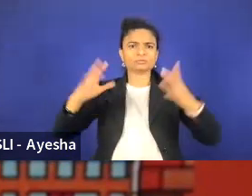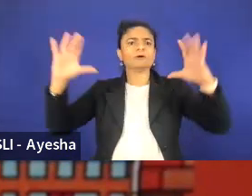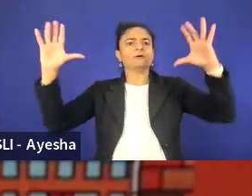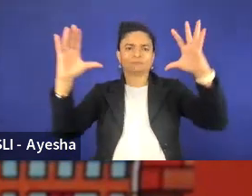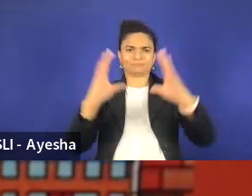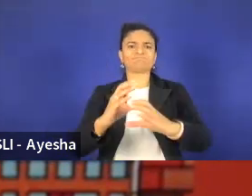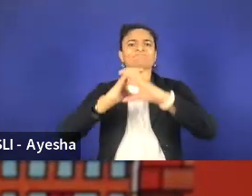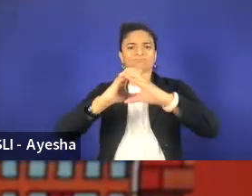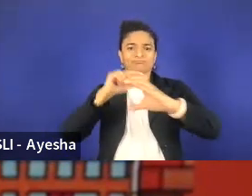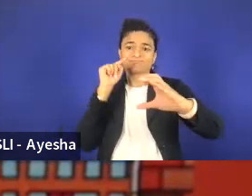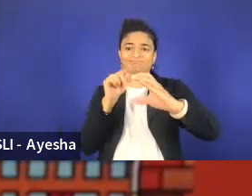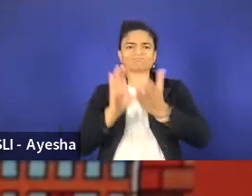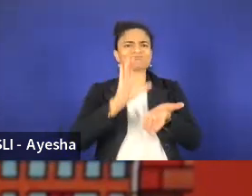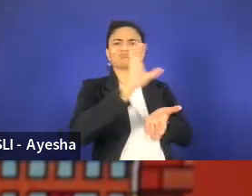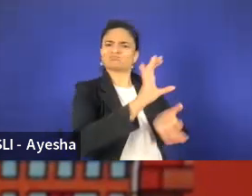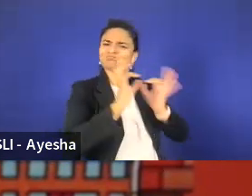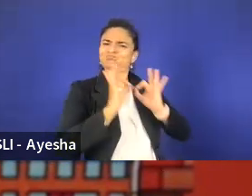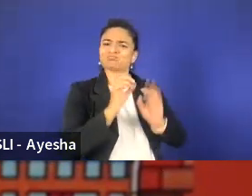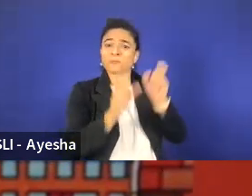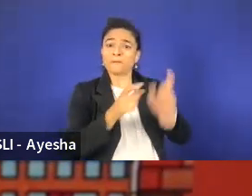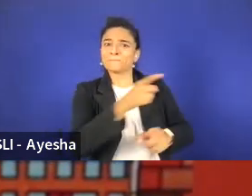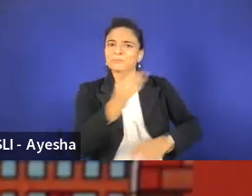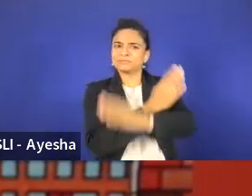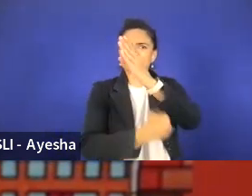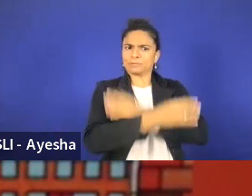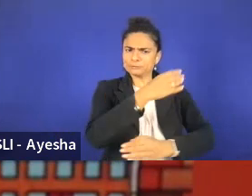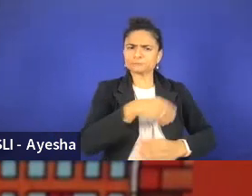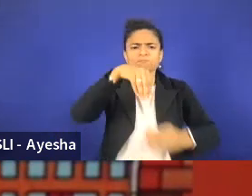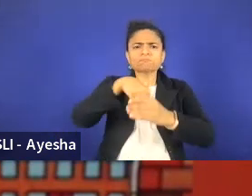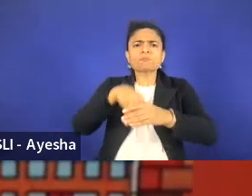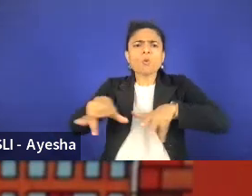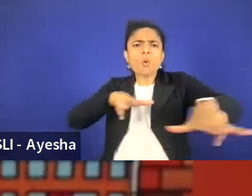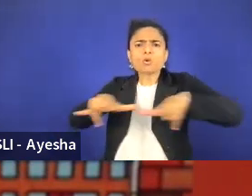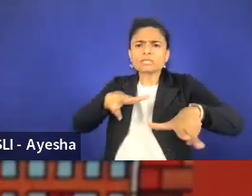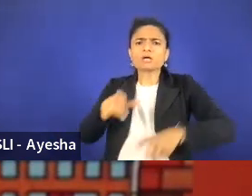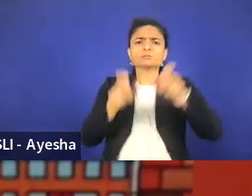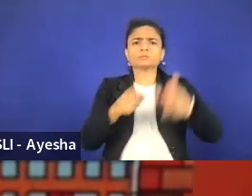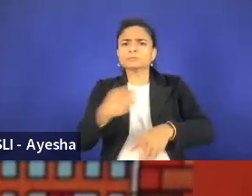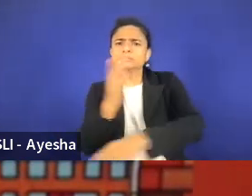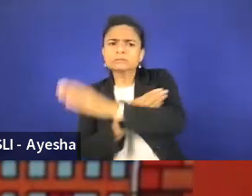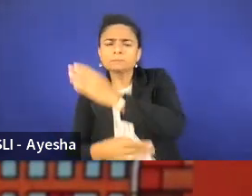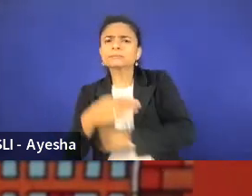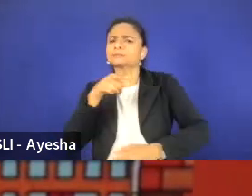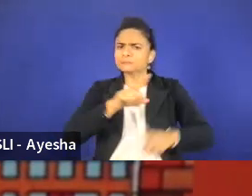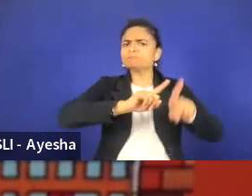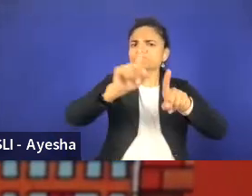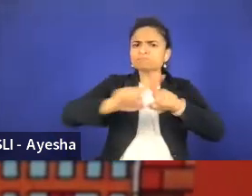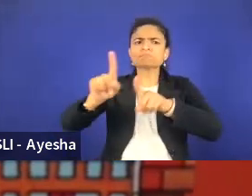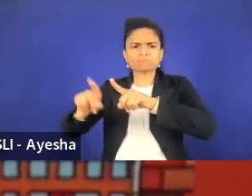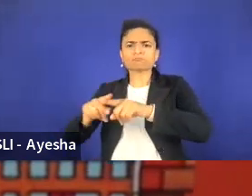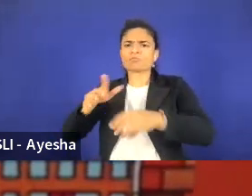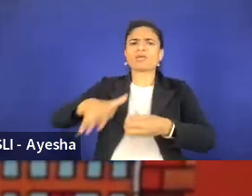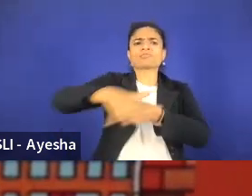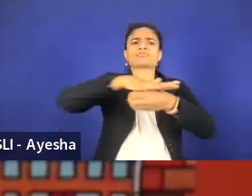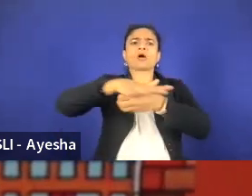organizations and national disability service providers, were collaborating and advocating for the ratification of the UNCRPD, to which